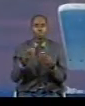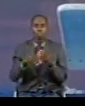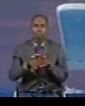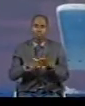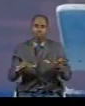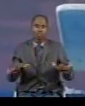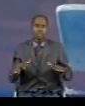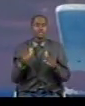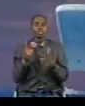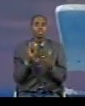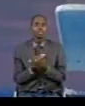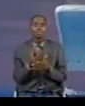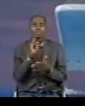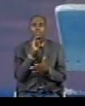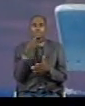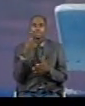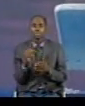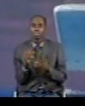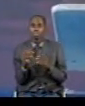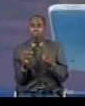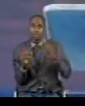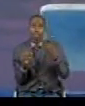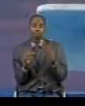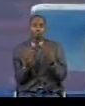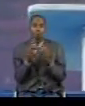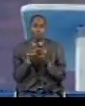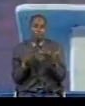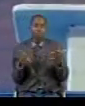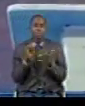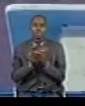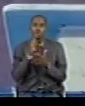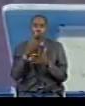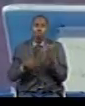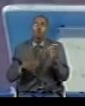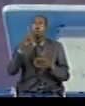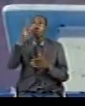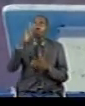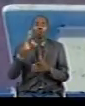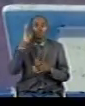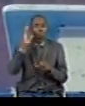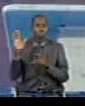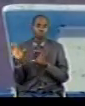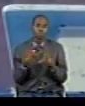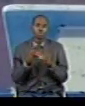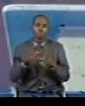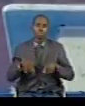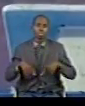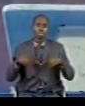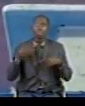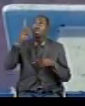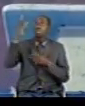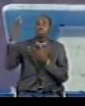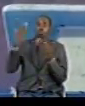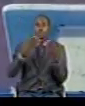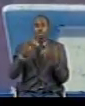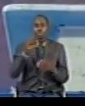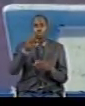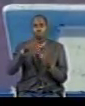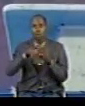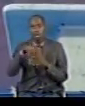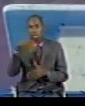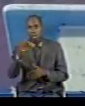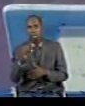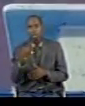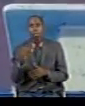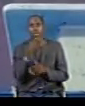second part of what God will do in your life. He brings you out. It brings you out, and those Egyptians,